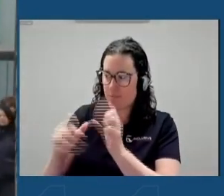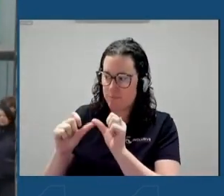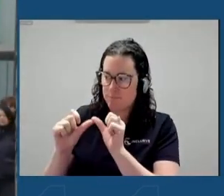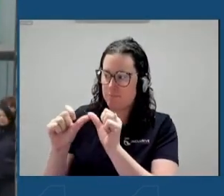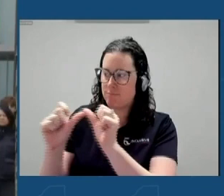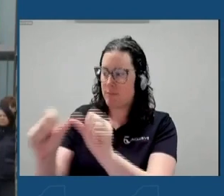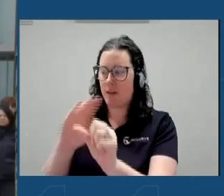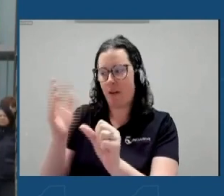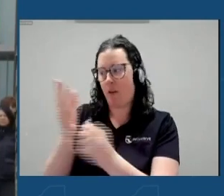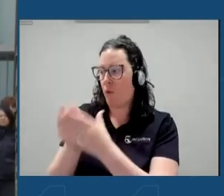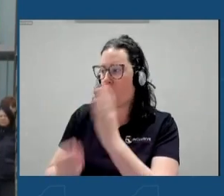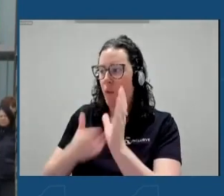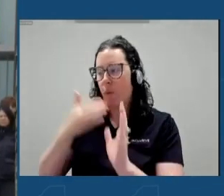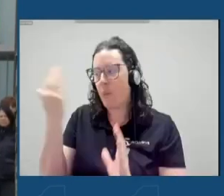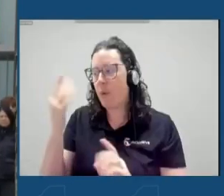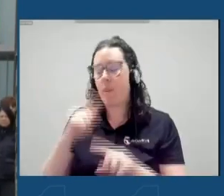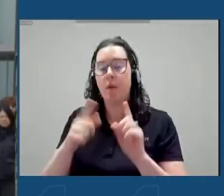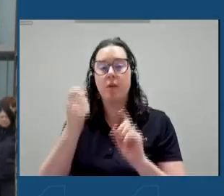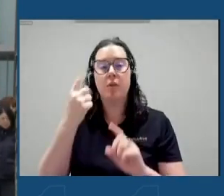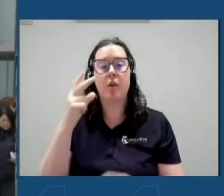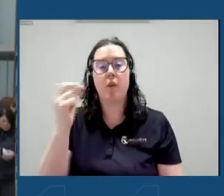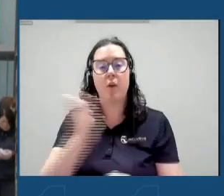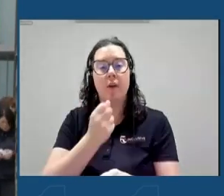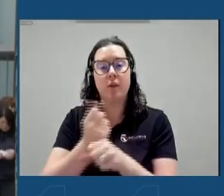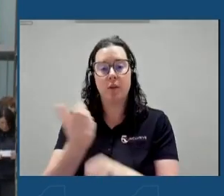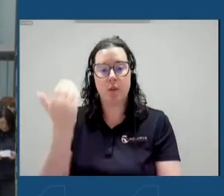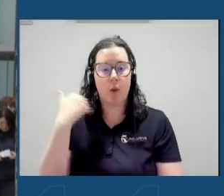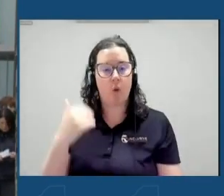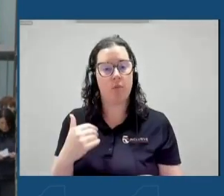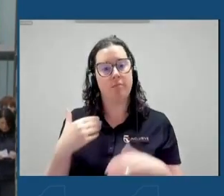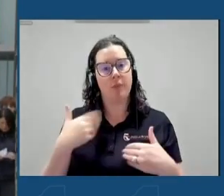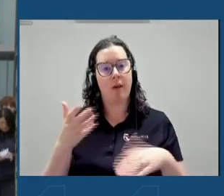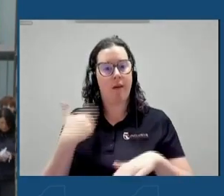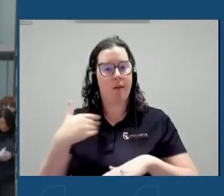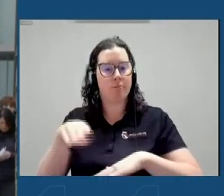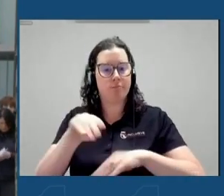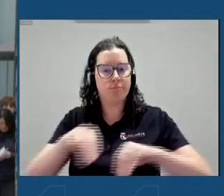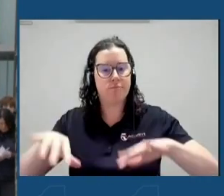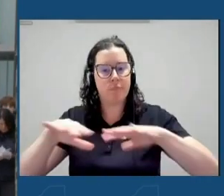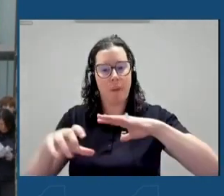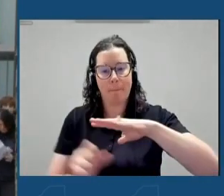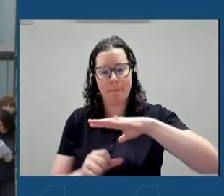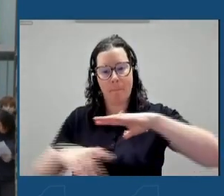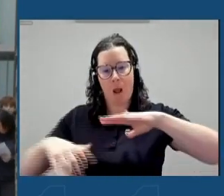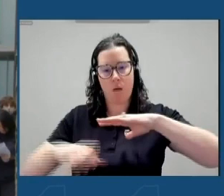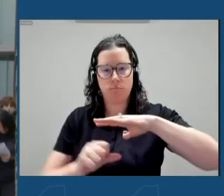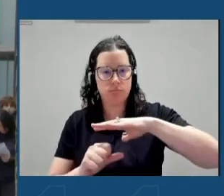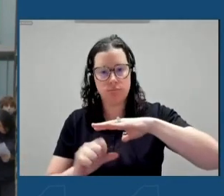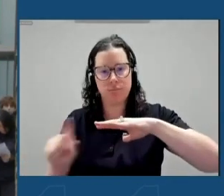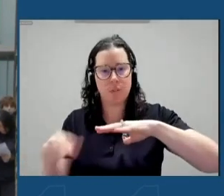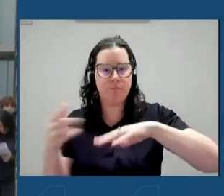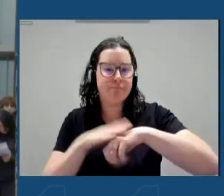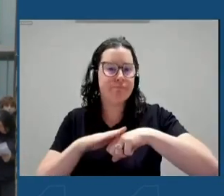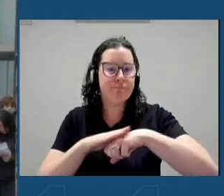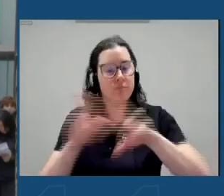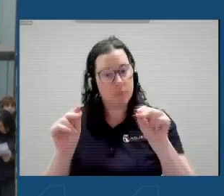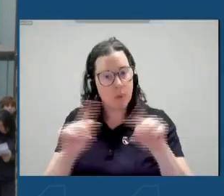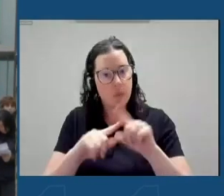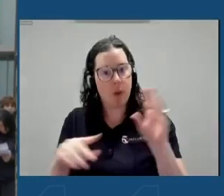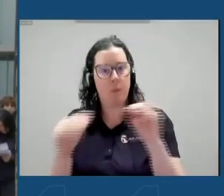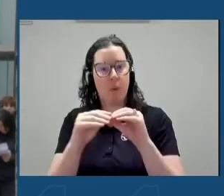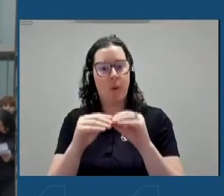today, more than a bomb exploded beneath this ground. Terrorists tried to explode